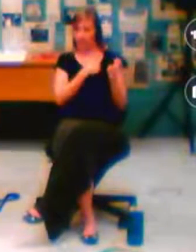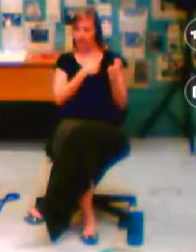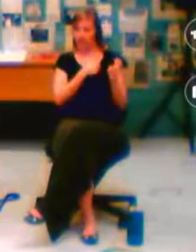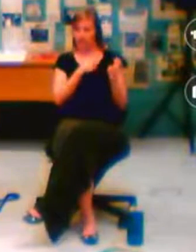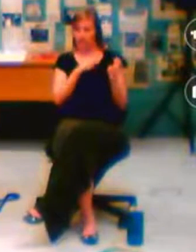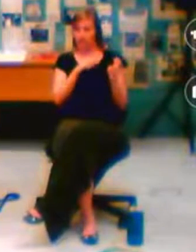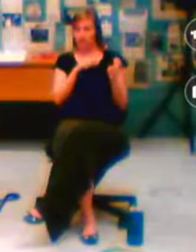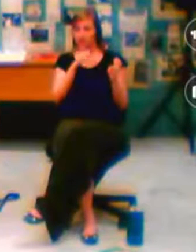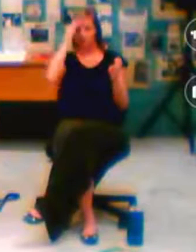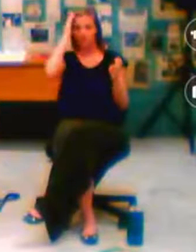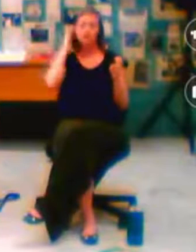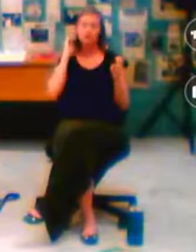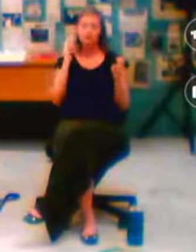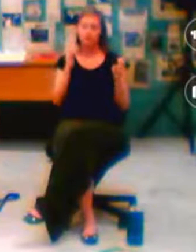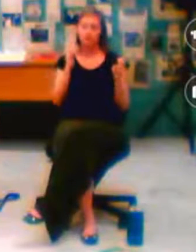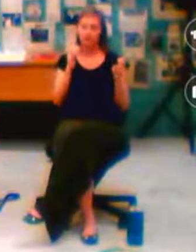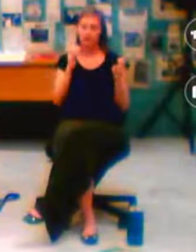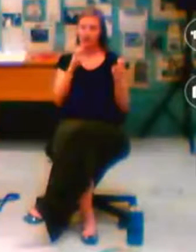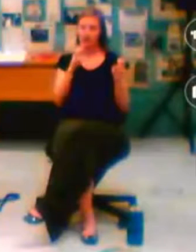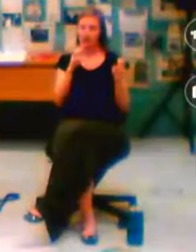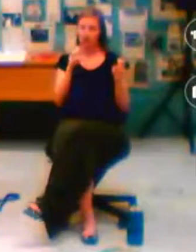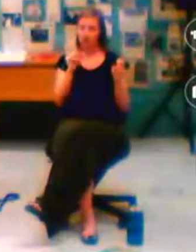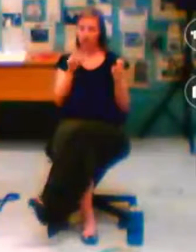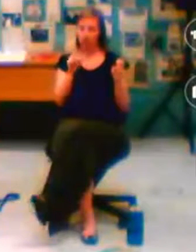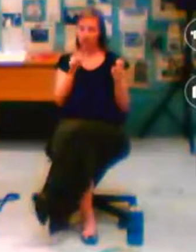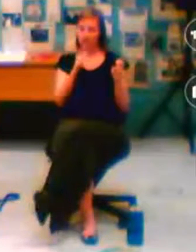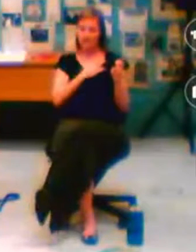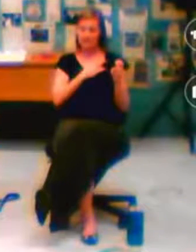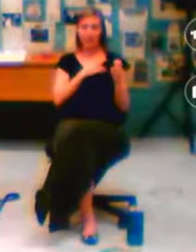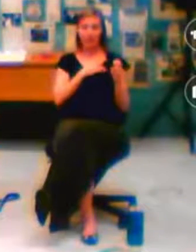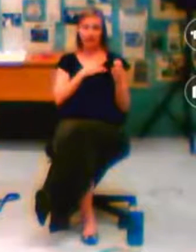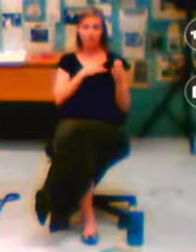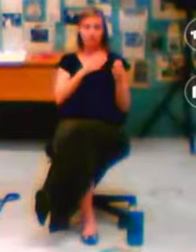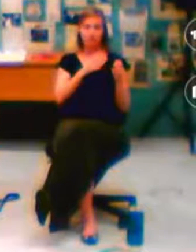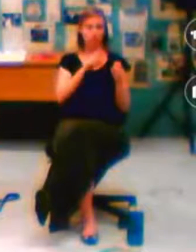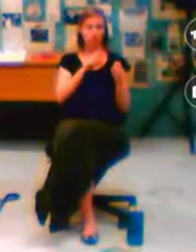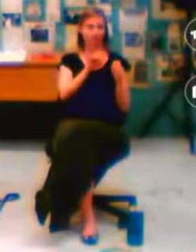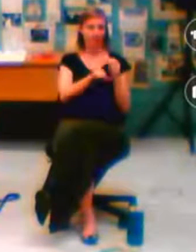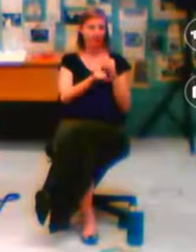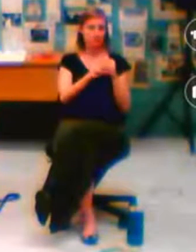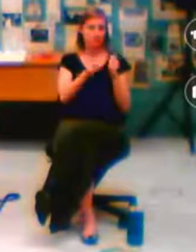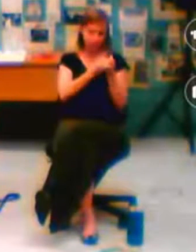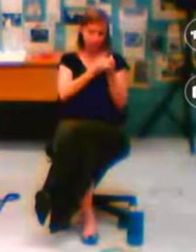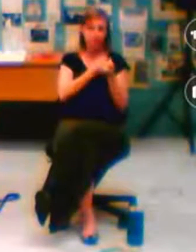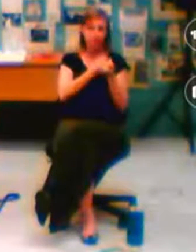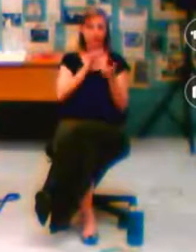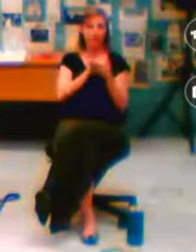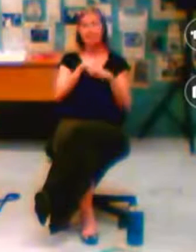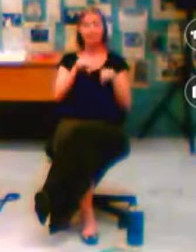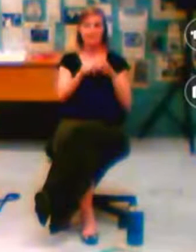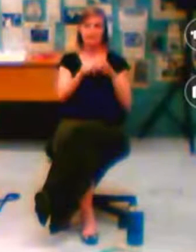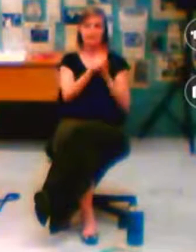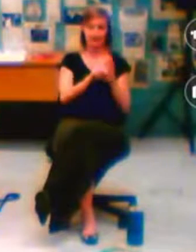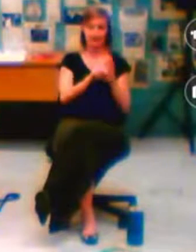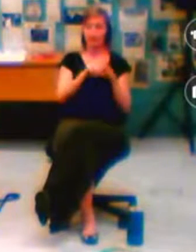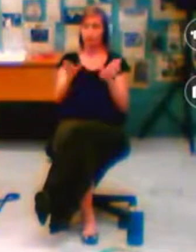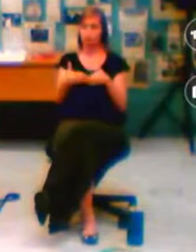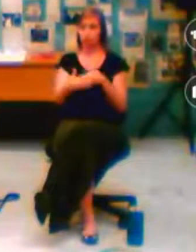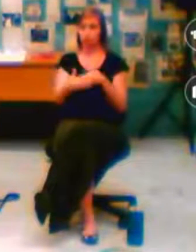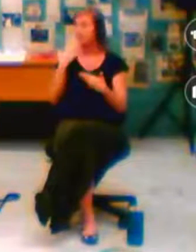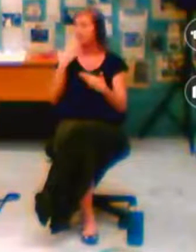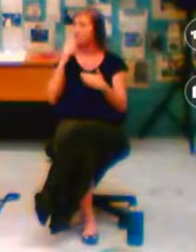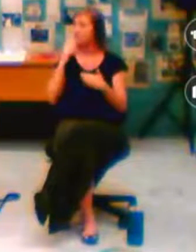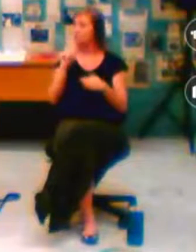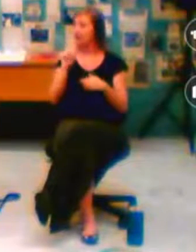think, while many of the cost issues and stuff come up a lot, the disability specific issues are, we